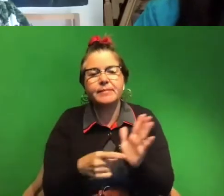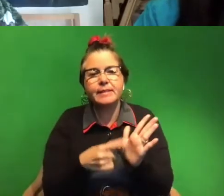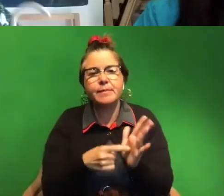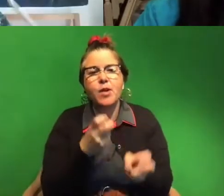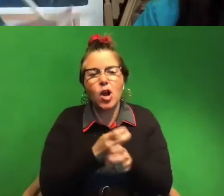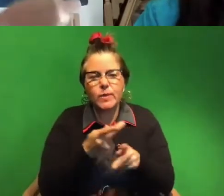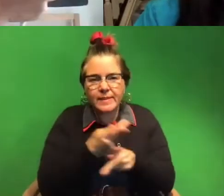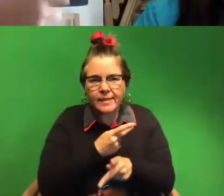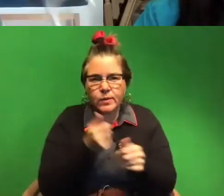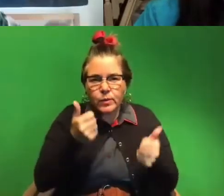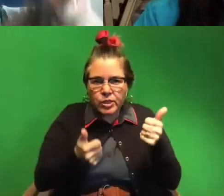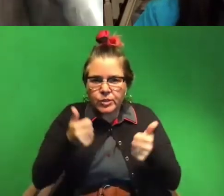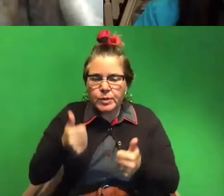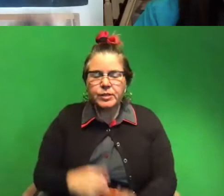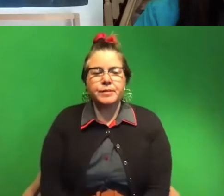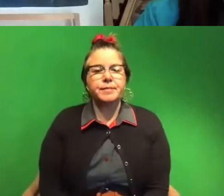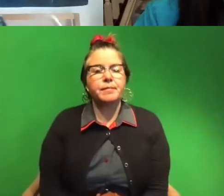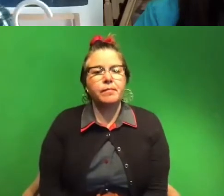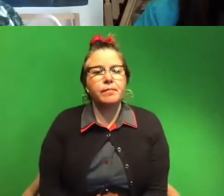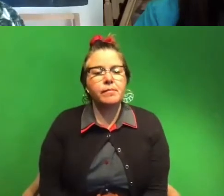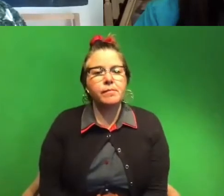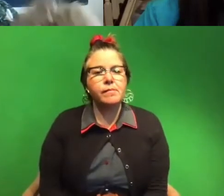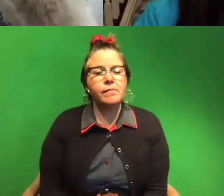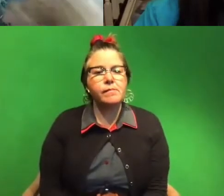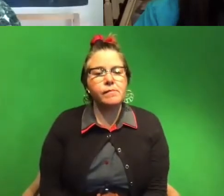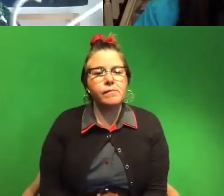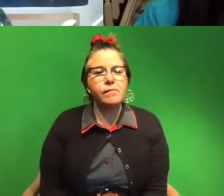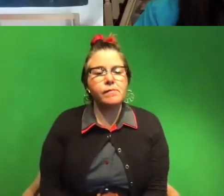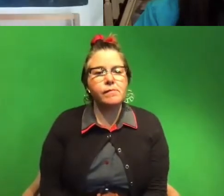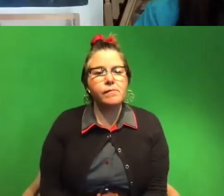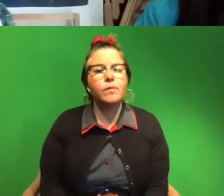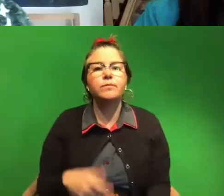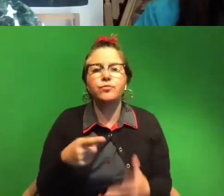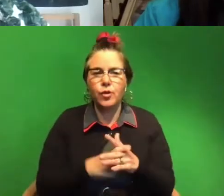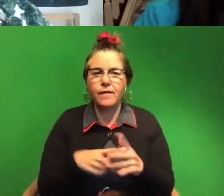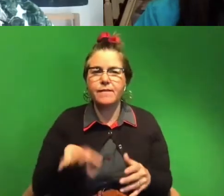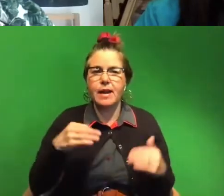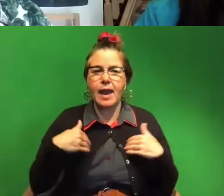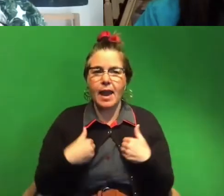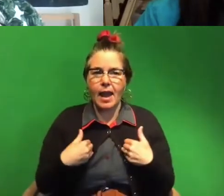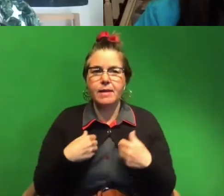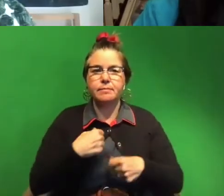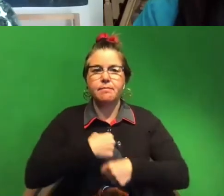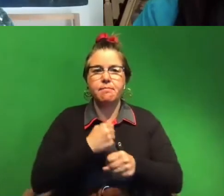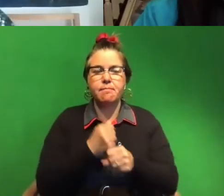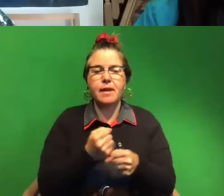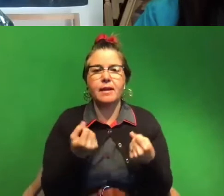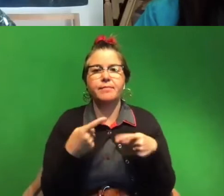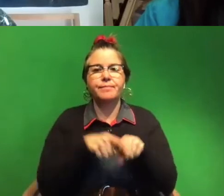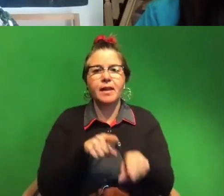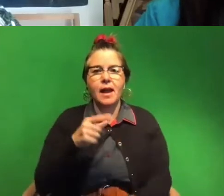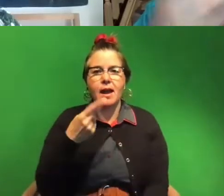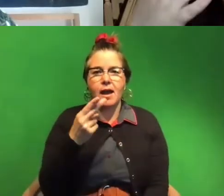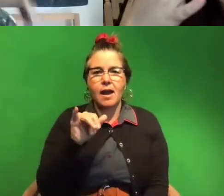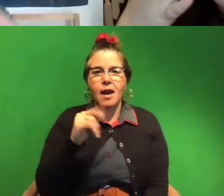figure out which is which is because we are starting to find animals creating hybrids. So